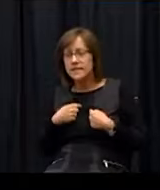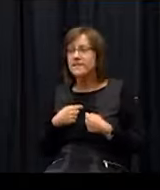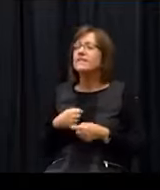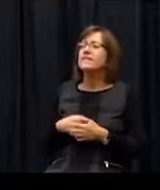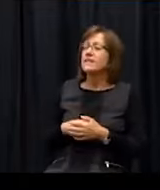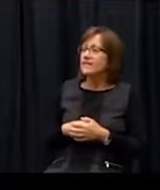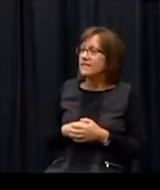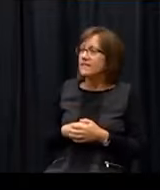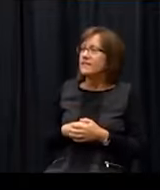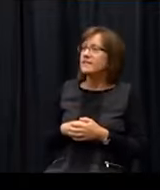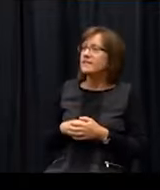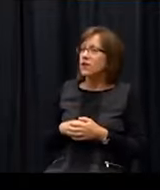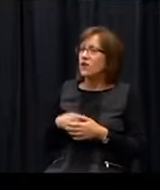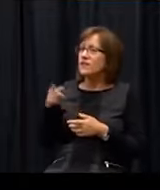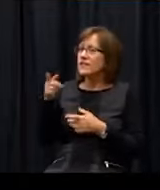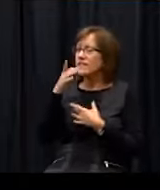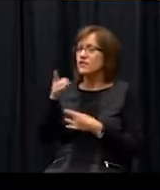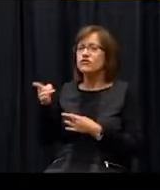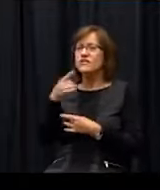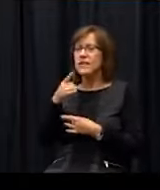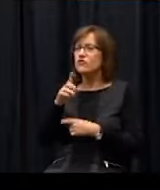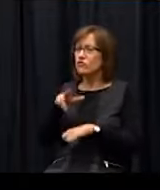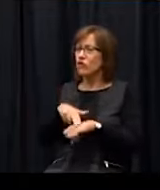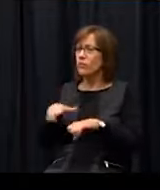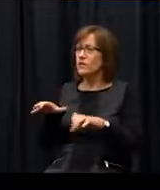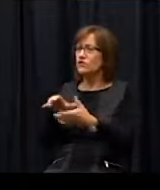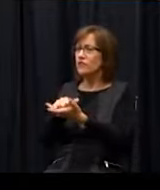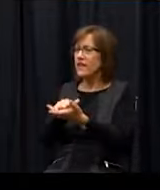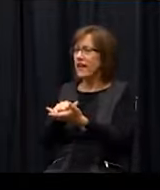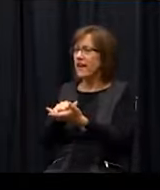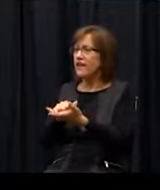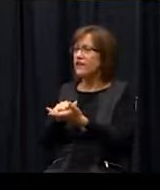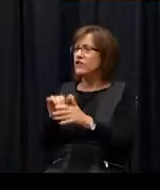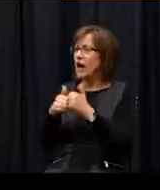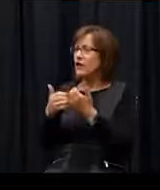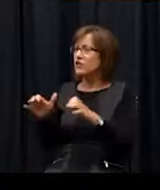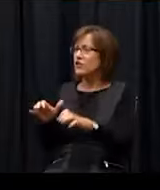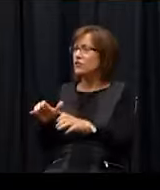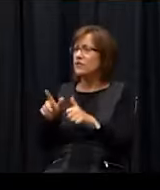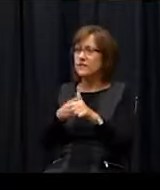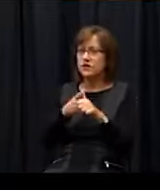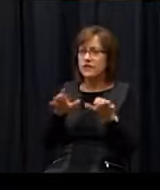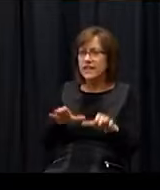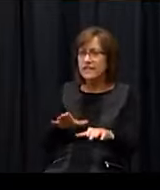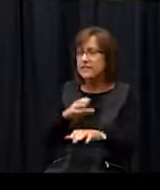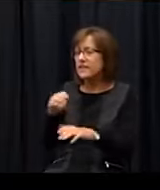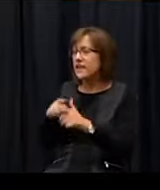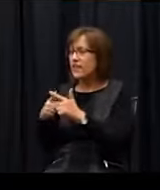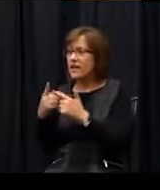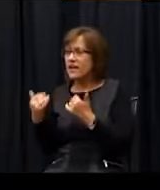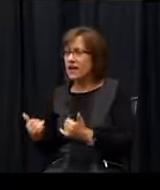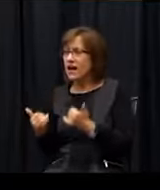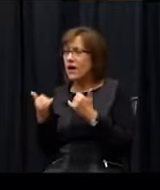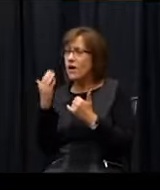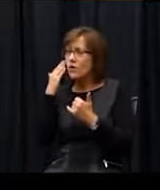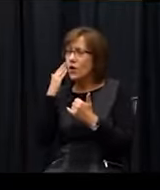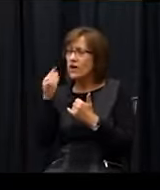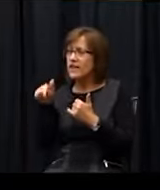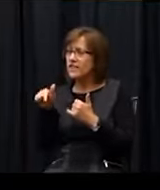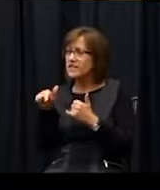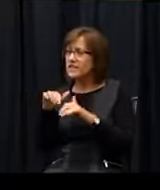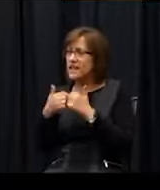it feels like I normally do. So how do you feel then doing that first activity and now knowing that this is now